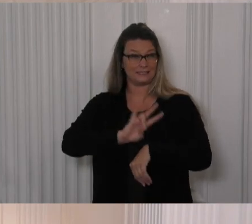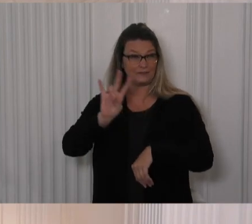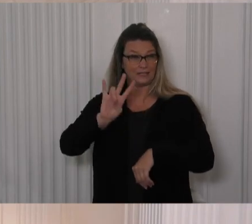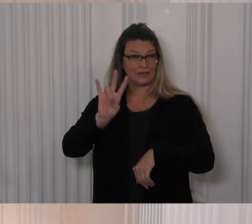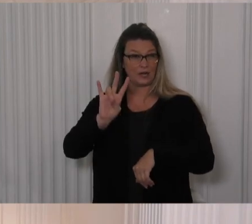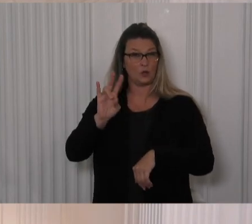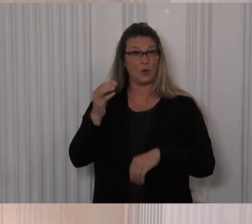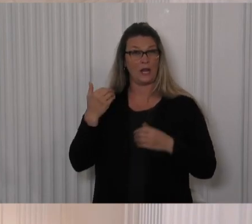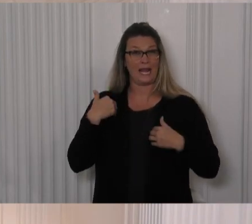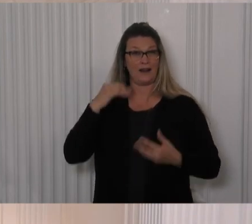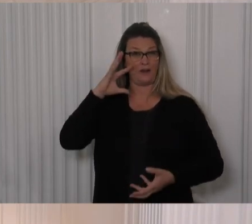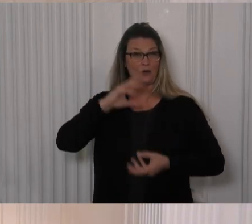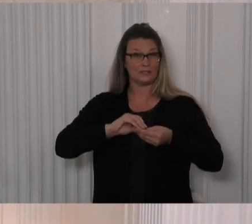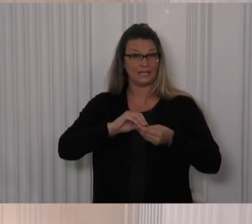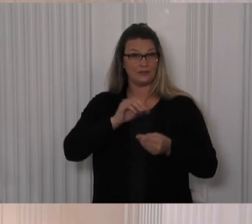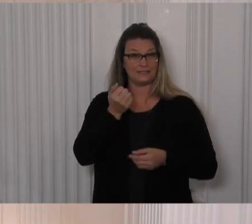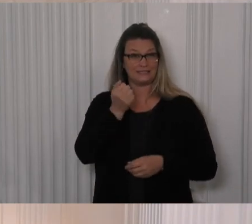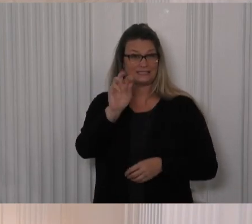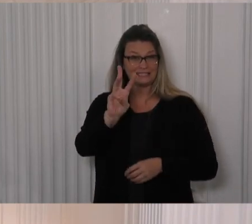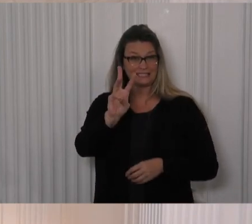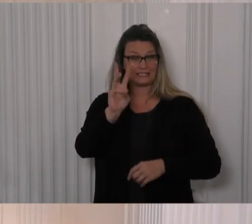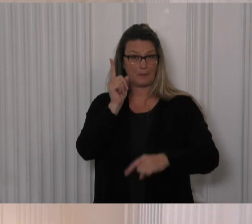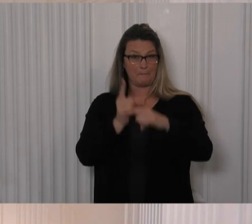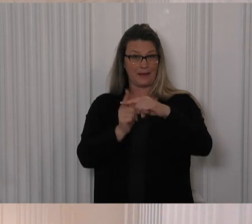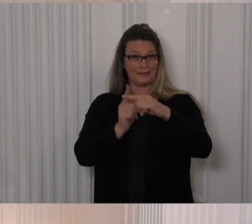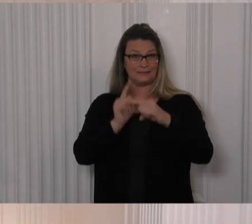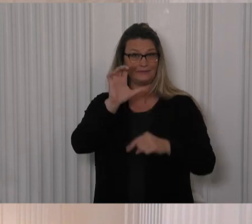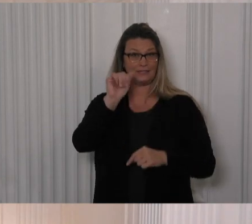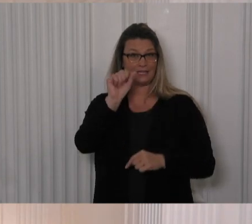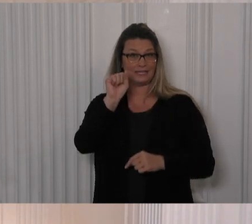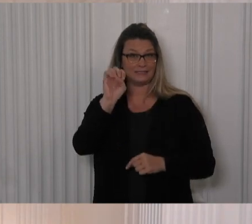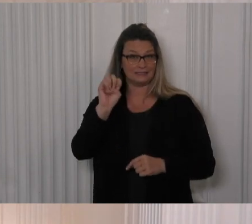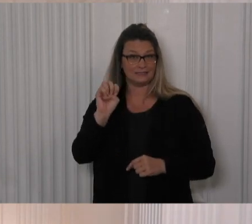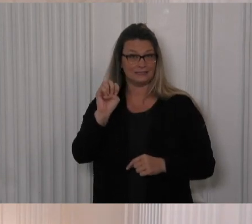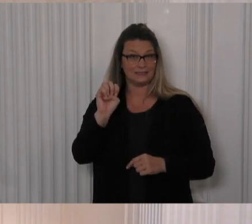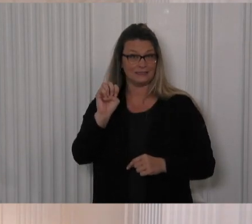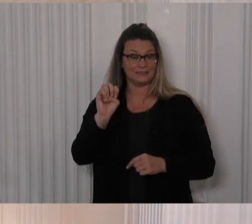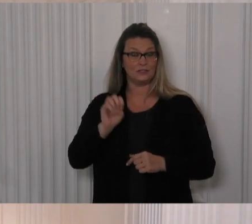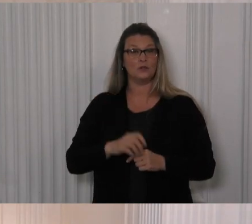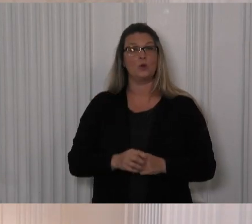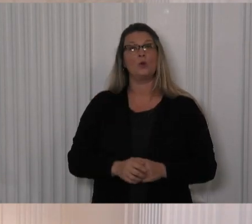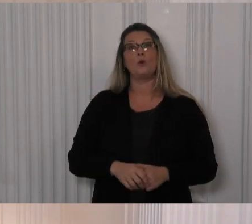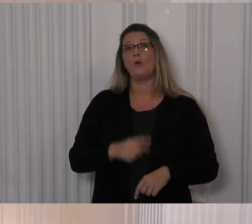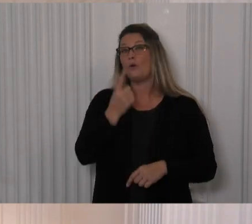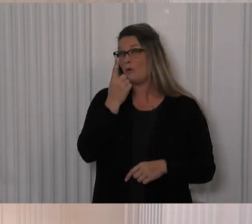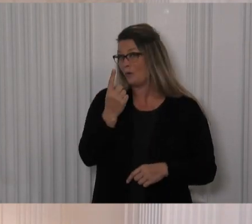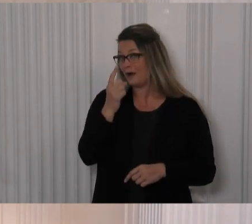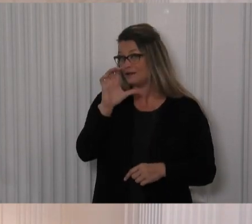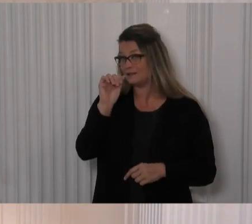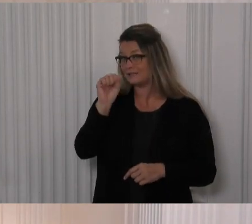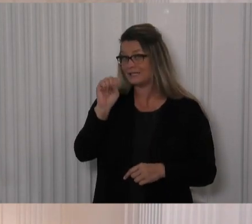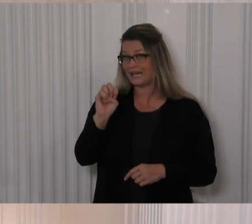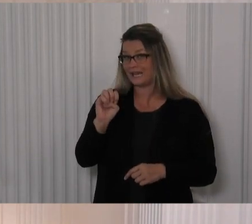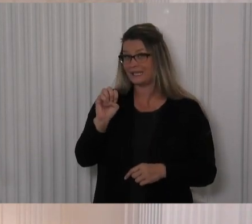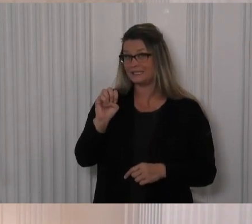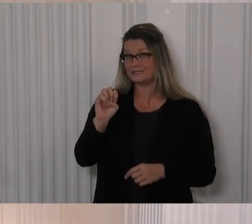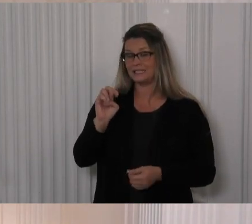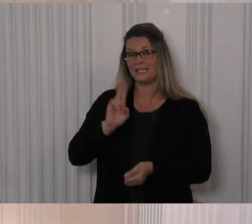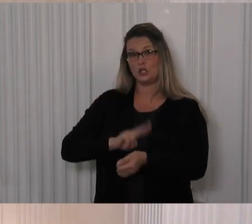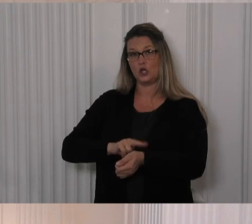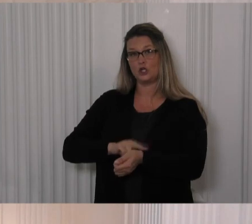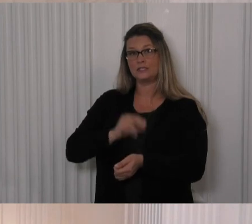had 16 positive cases within our state. One of those cases is a nursing